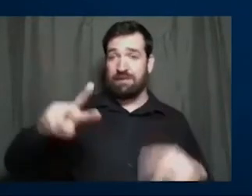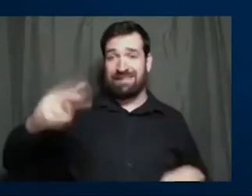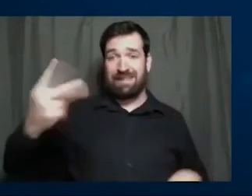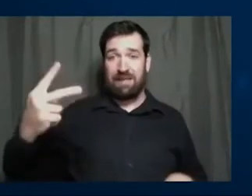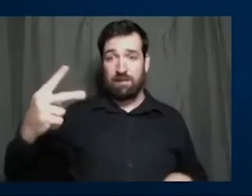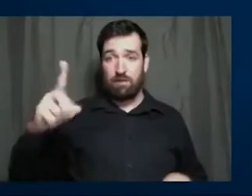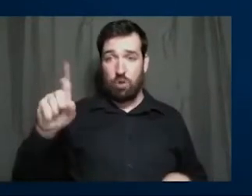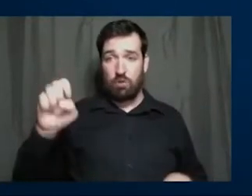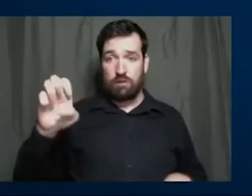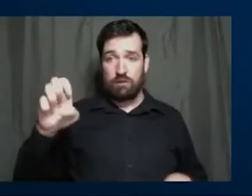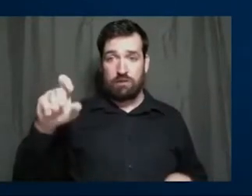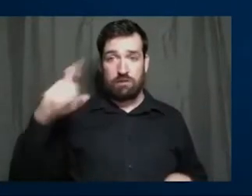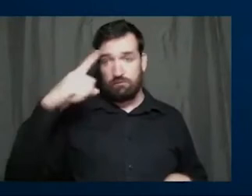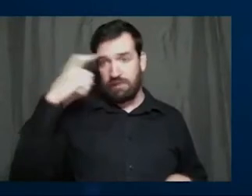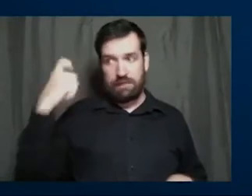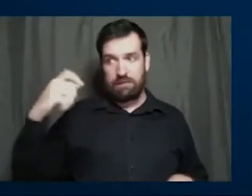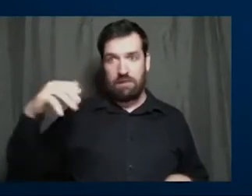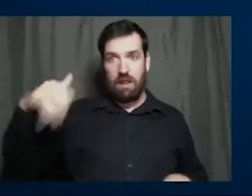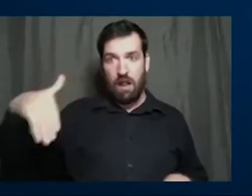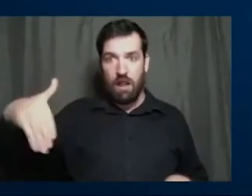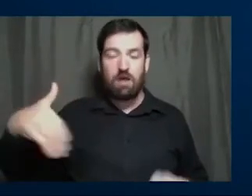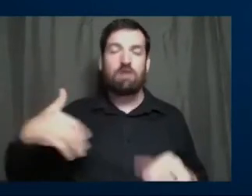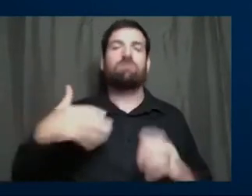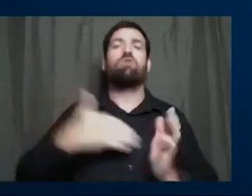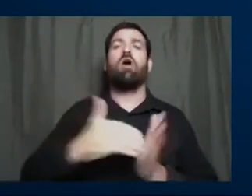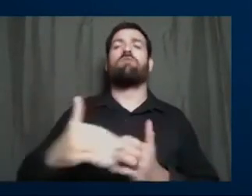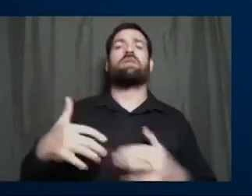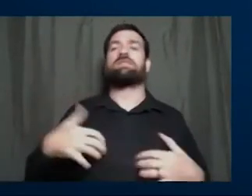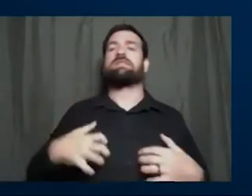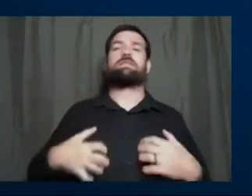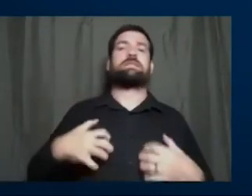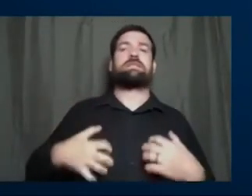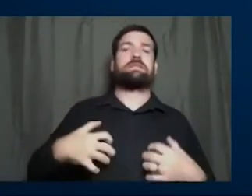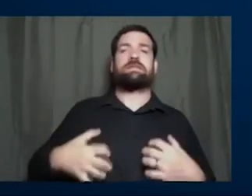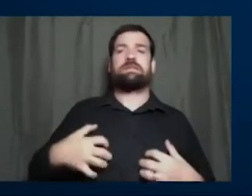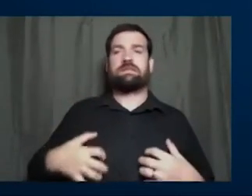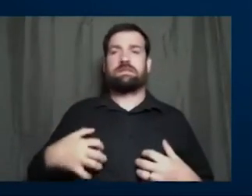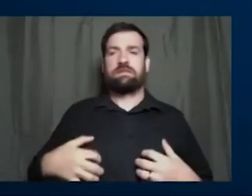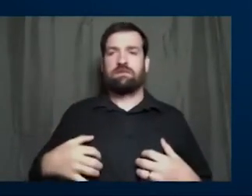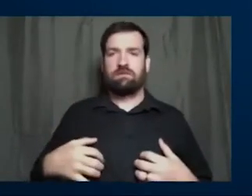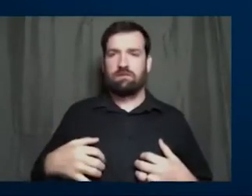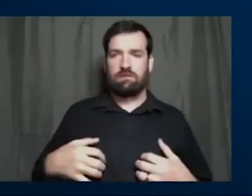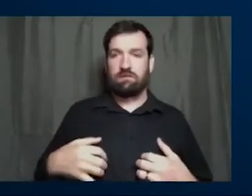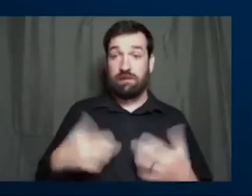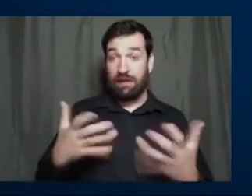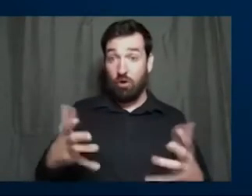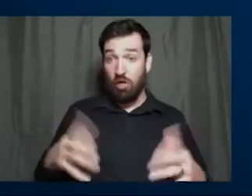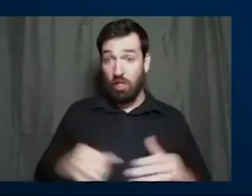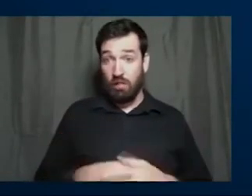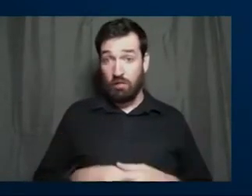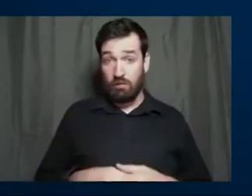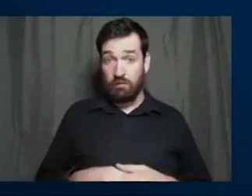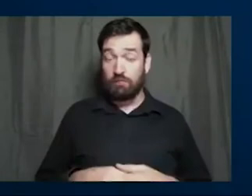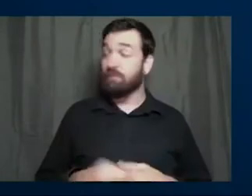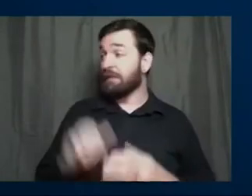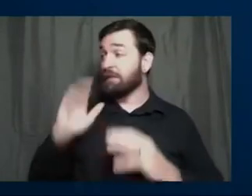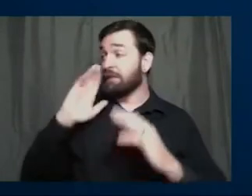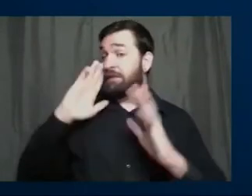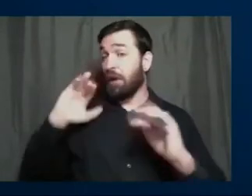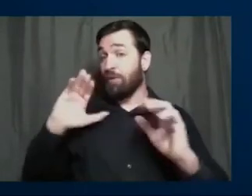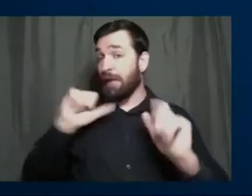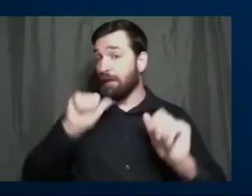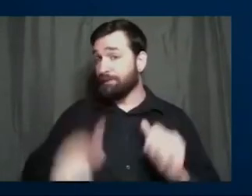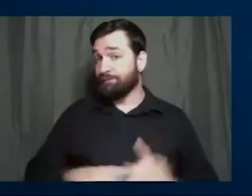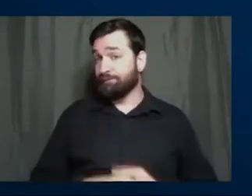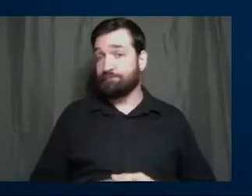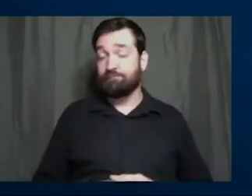late and sometimes reluctant to get the first one? That's a concern of mine. Well, I hope not. What we know is that about